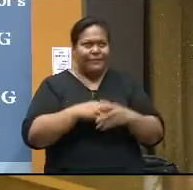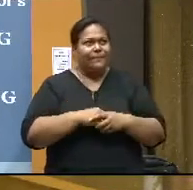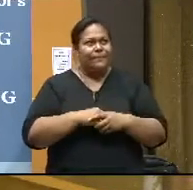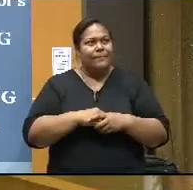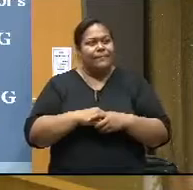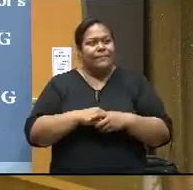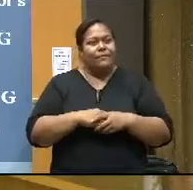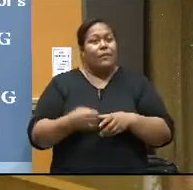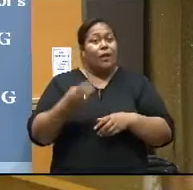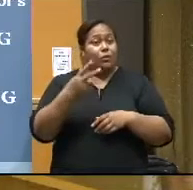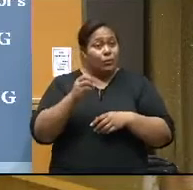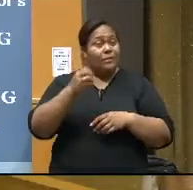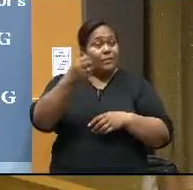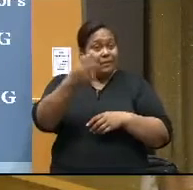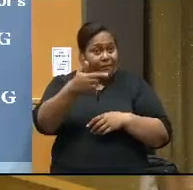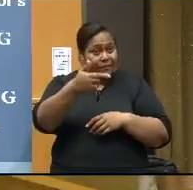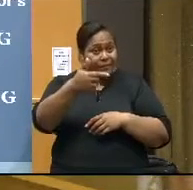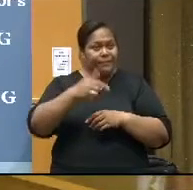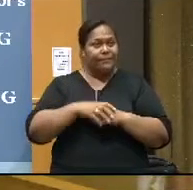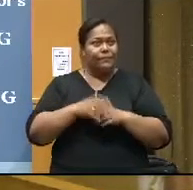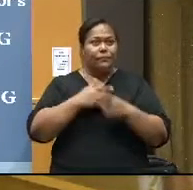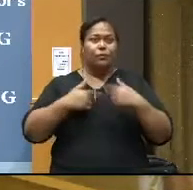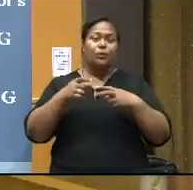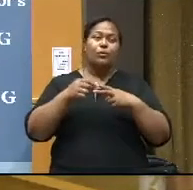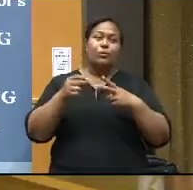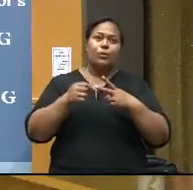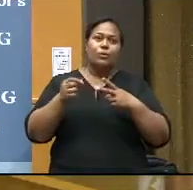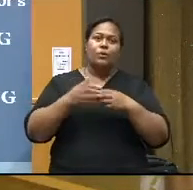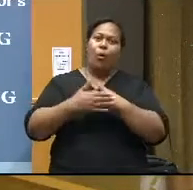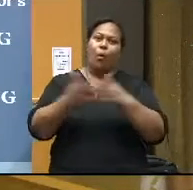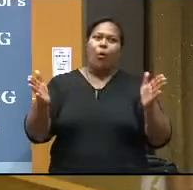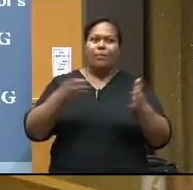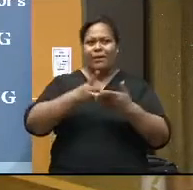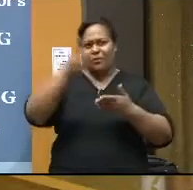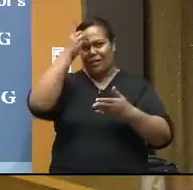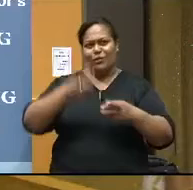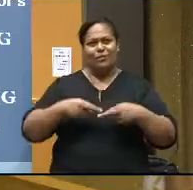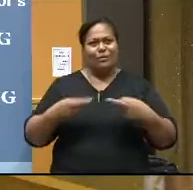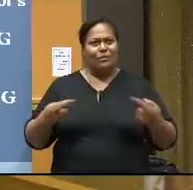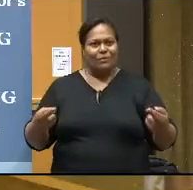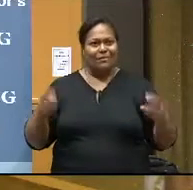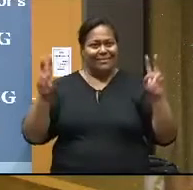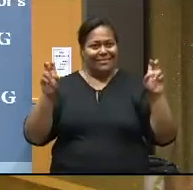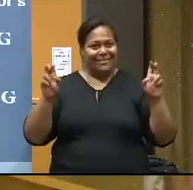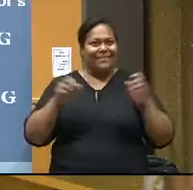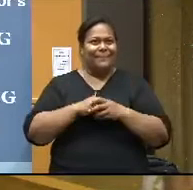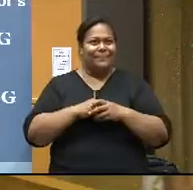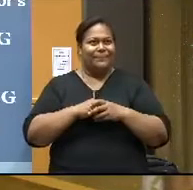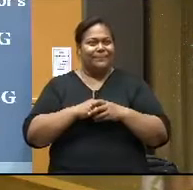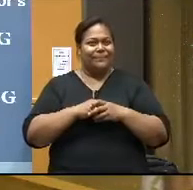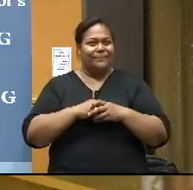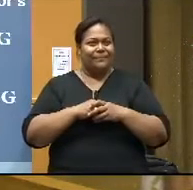In 2017, we chose open education resources, and Dr.